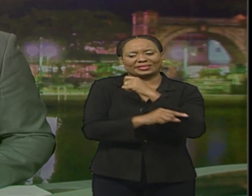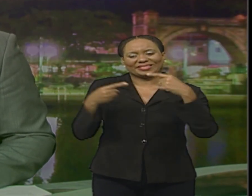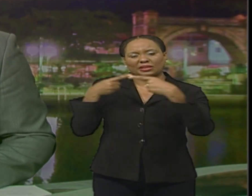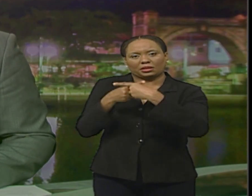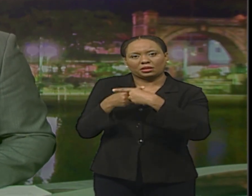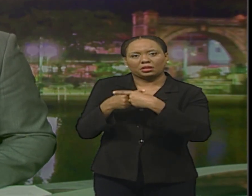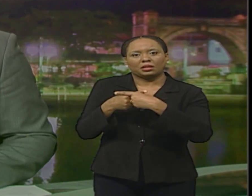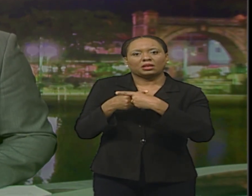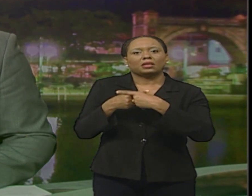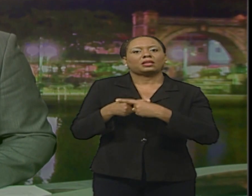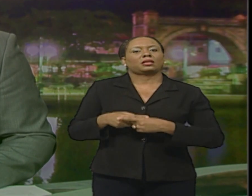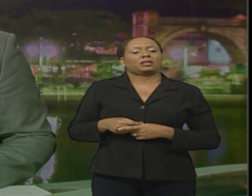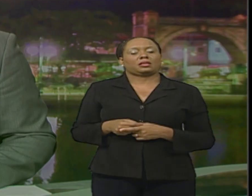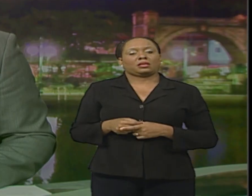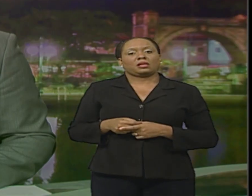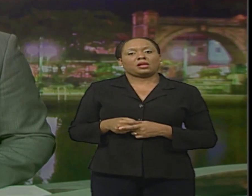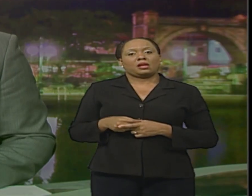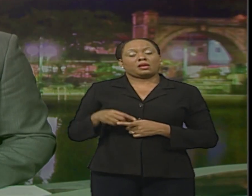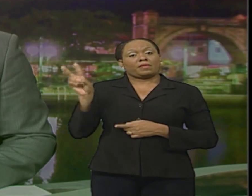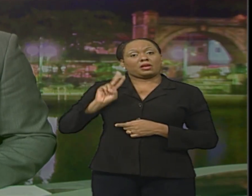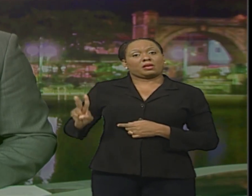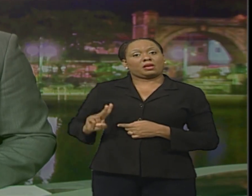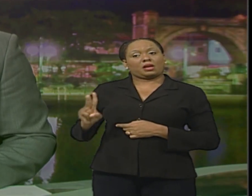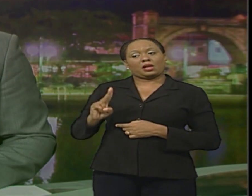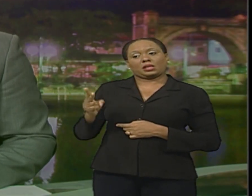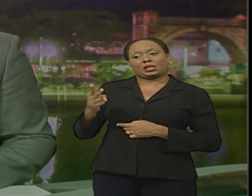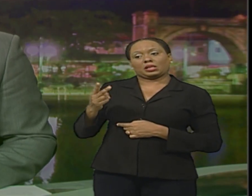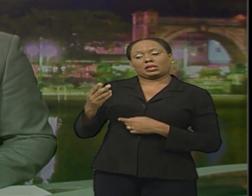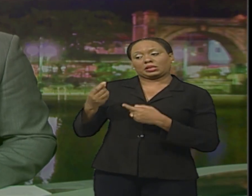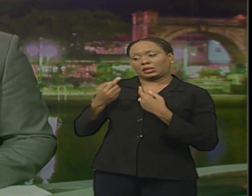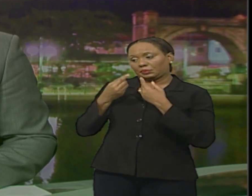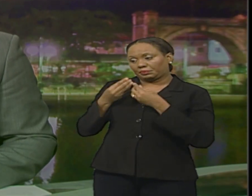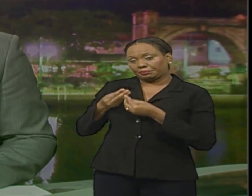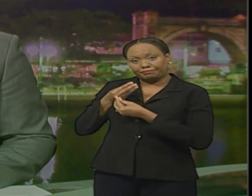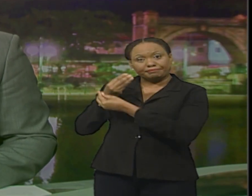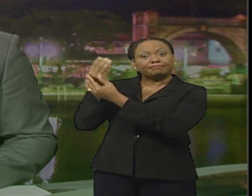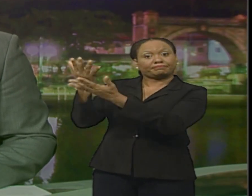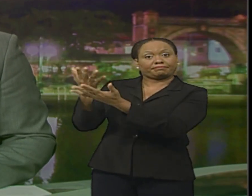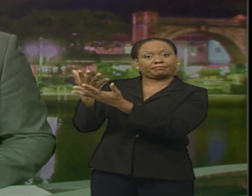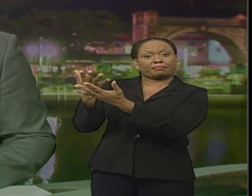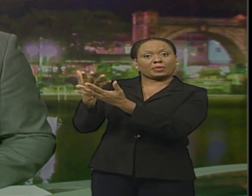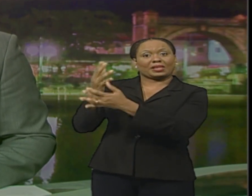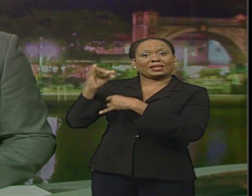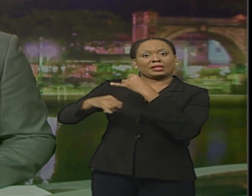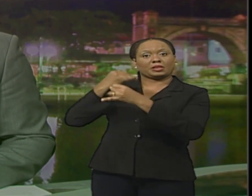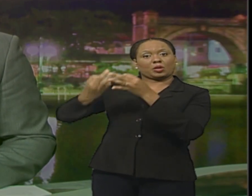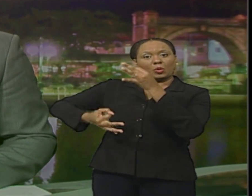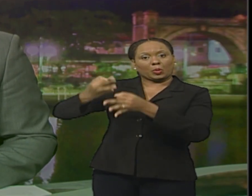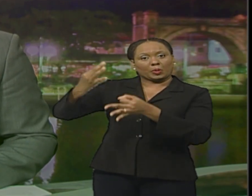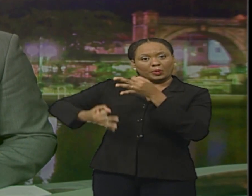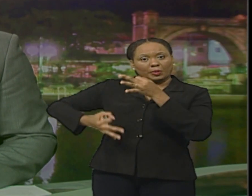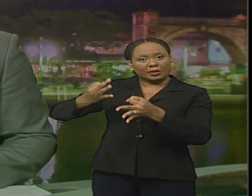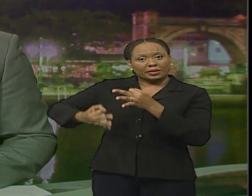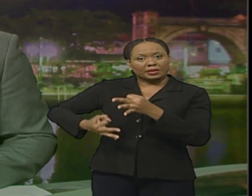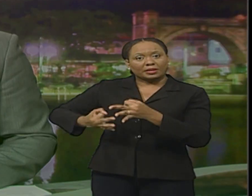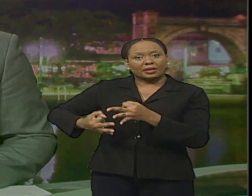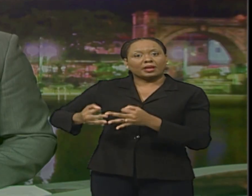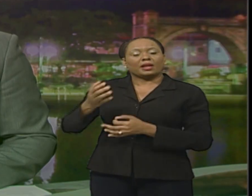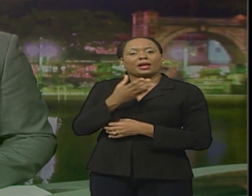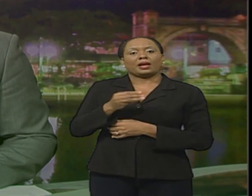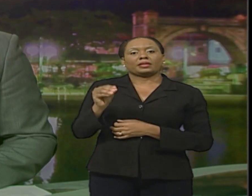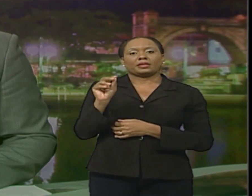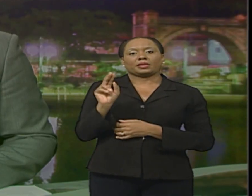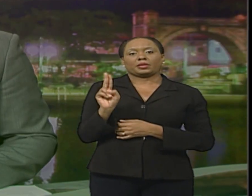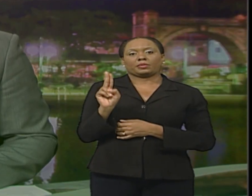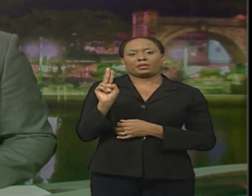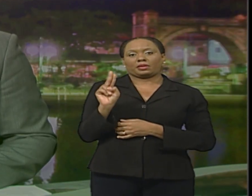been communicated to the International Court of Justice. Earlier this year, the matter was transferred to the ICJ by the United Nations